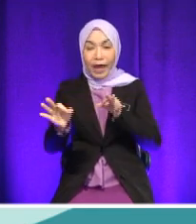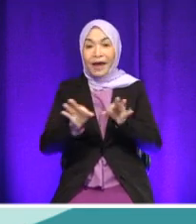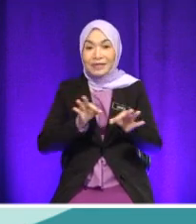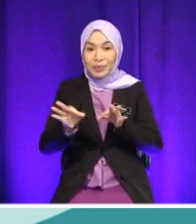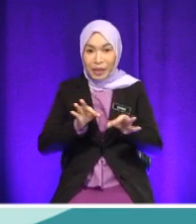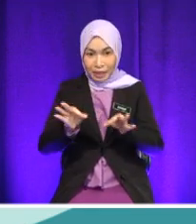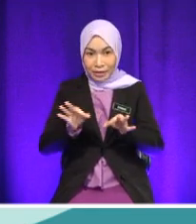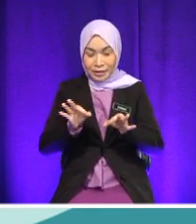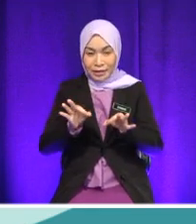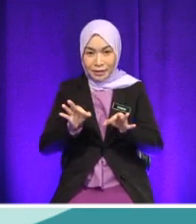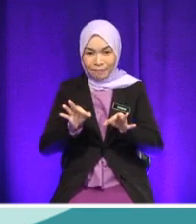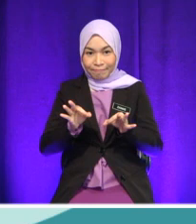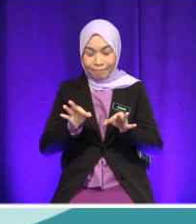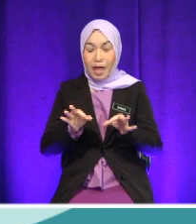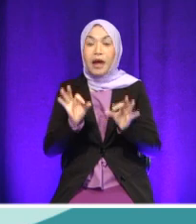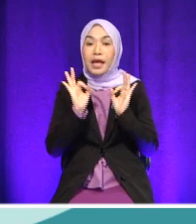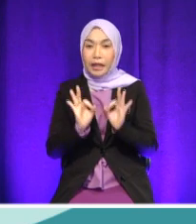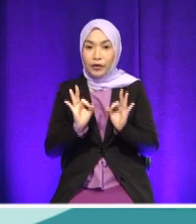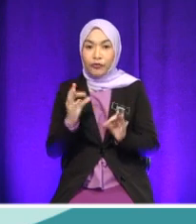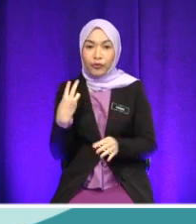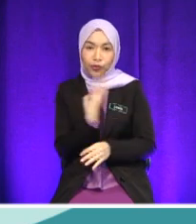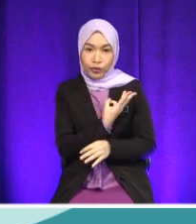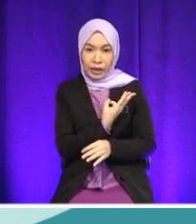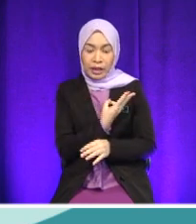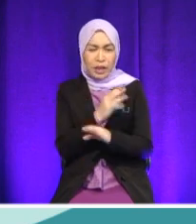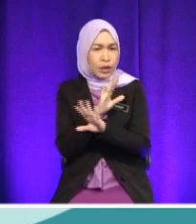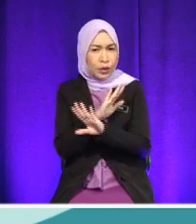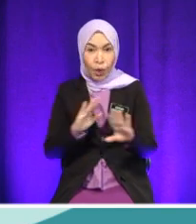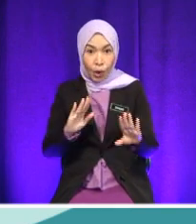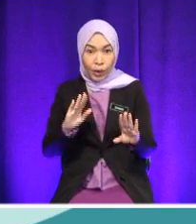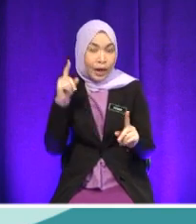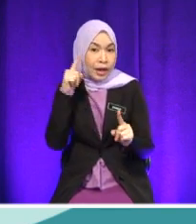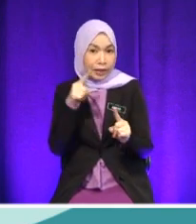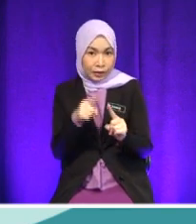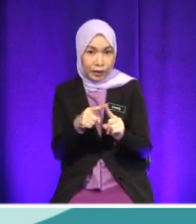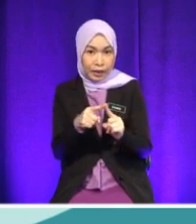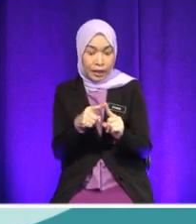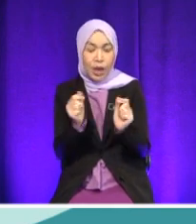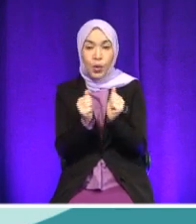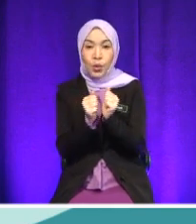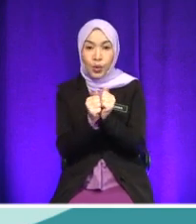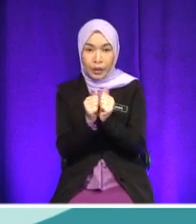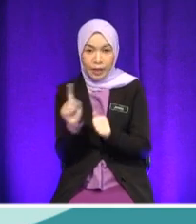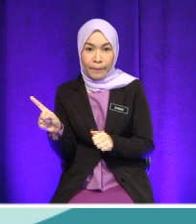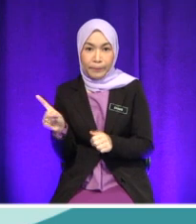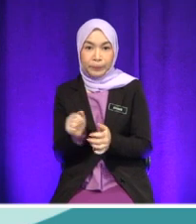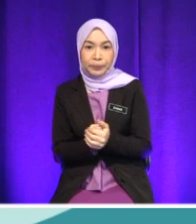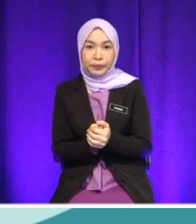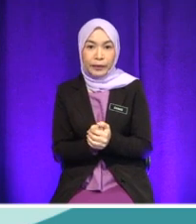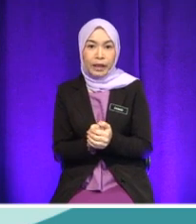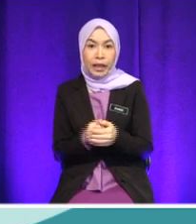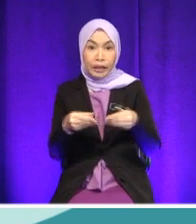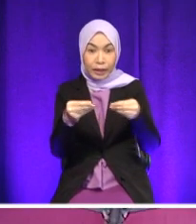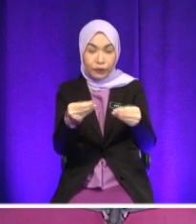to other people if we do not agree with them. Yeah. Okay, and then I don't think that's the case because, and then you provide your reason as well,